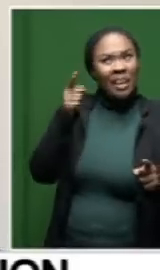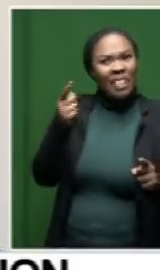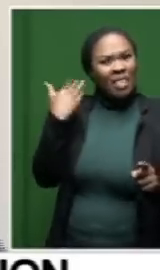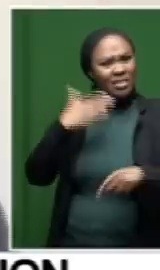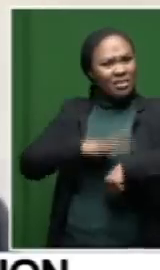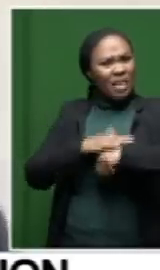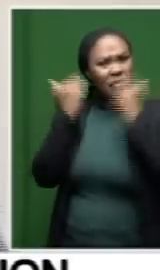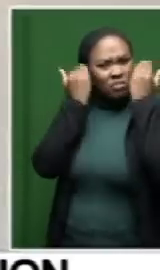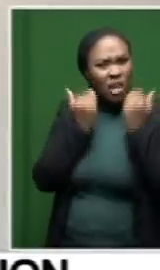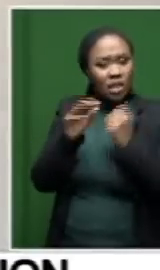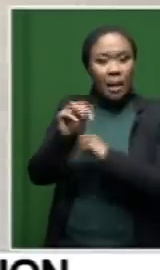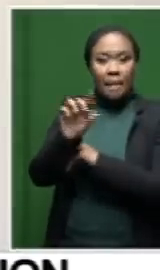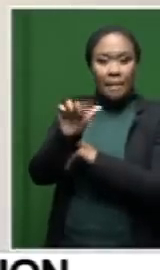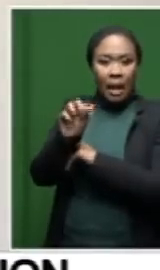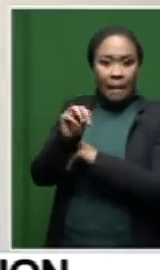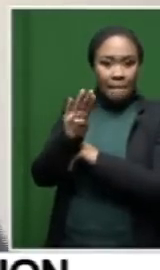that judgment.